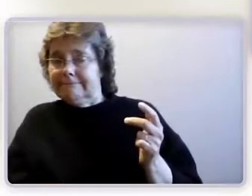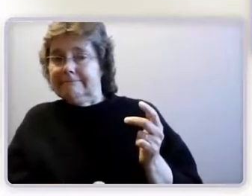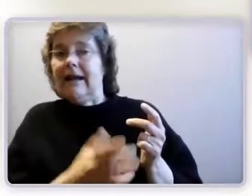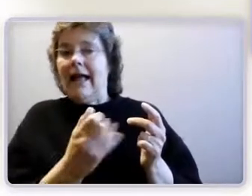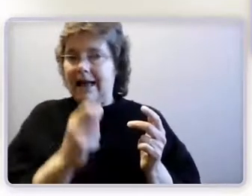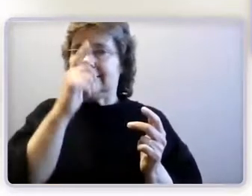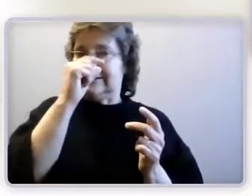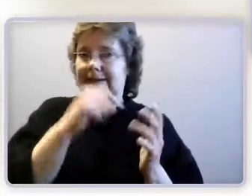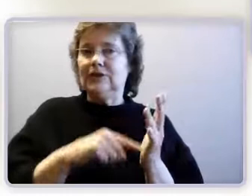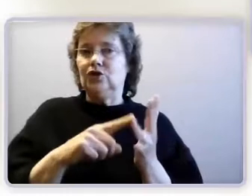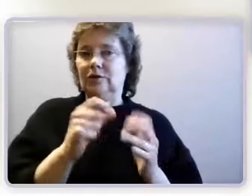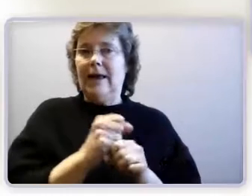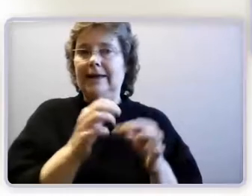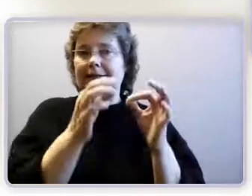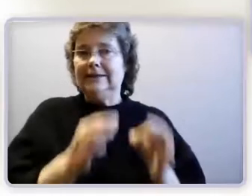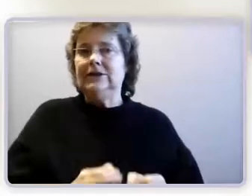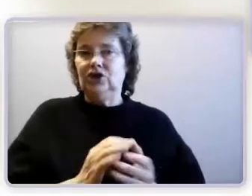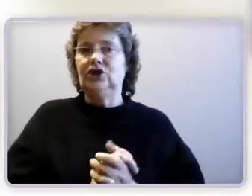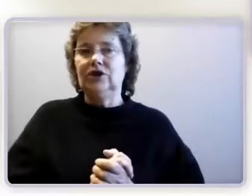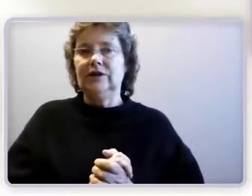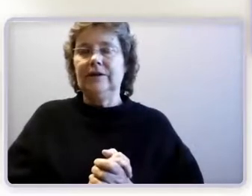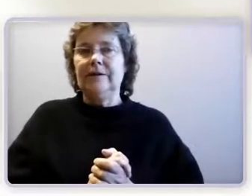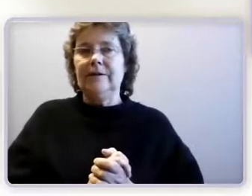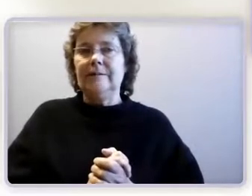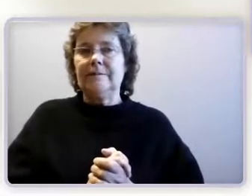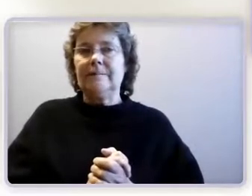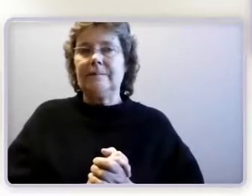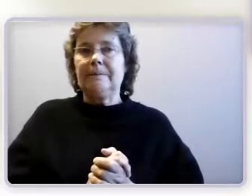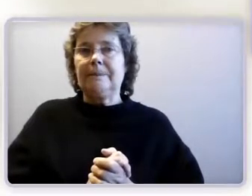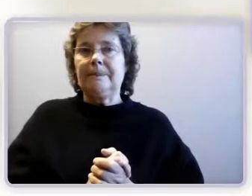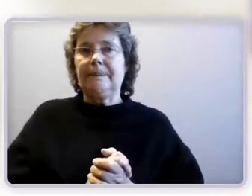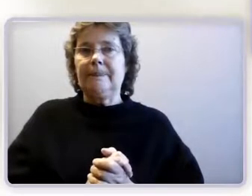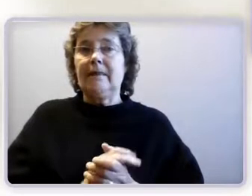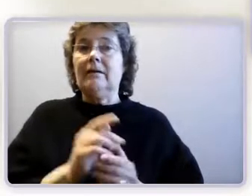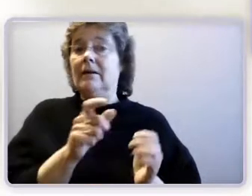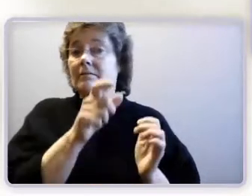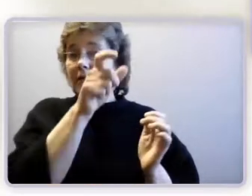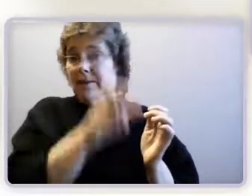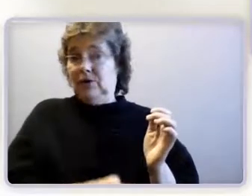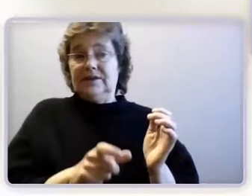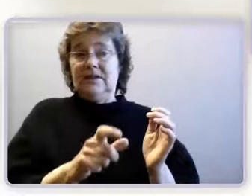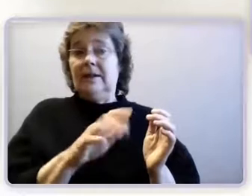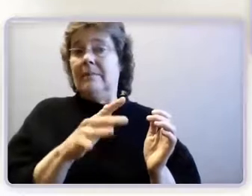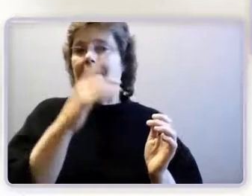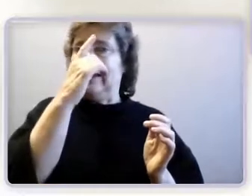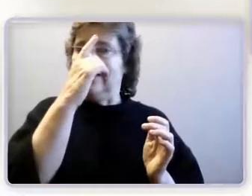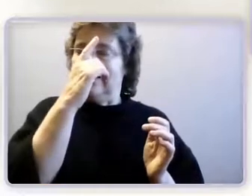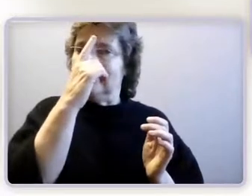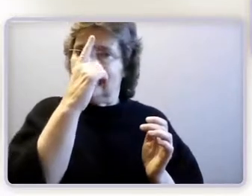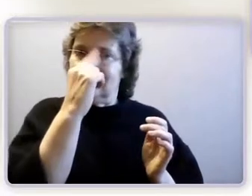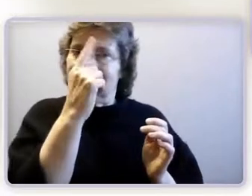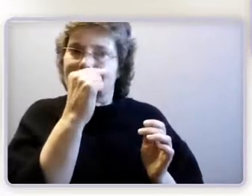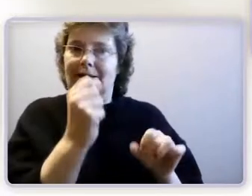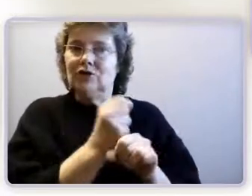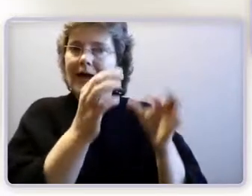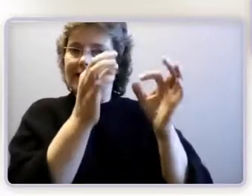It says here, regard must be had to the following. A person may have decision-making capacity in relation to some matters and not others. So